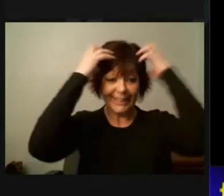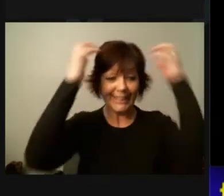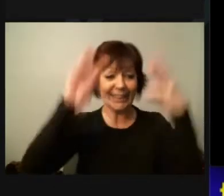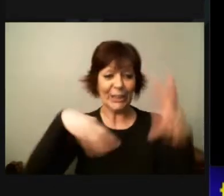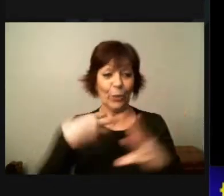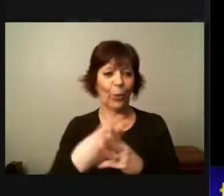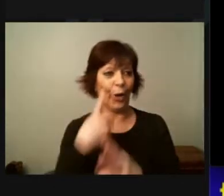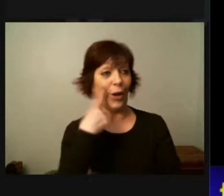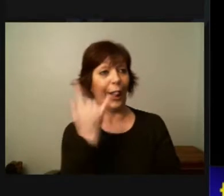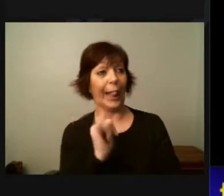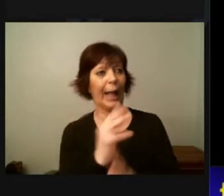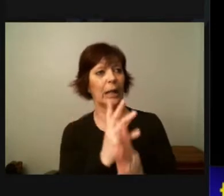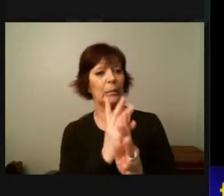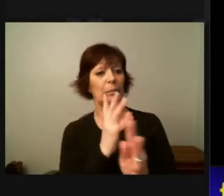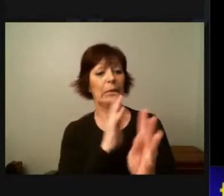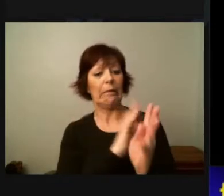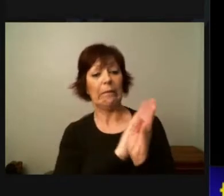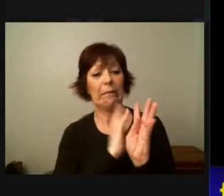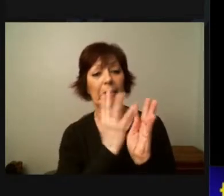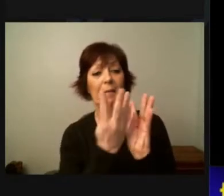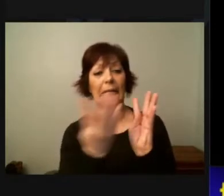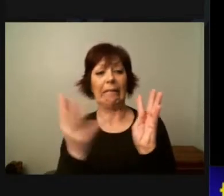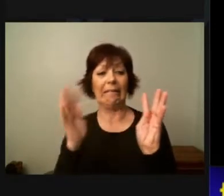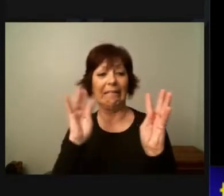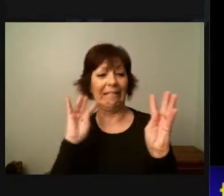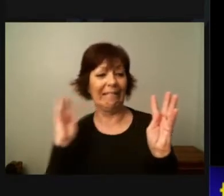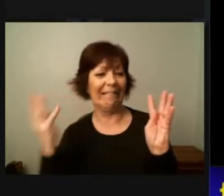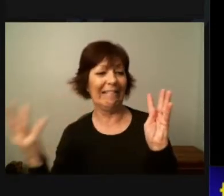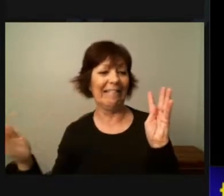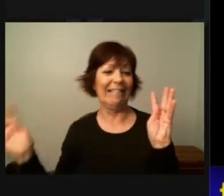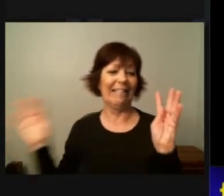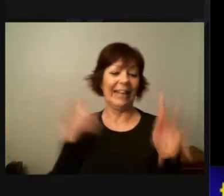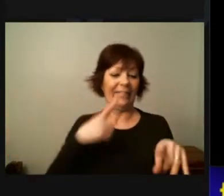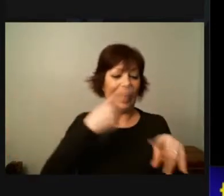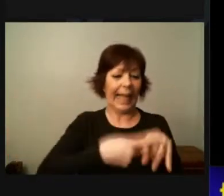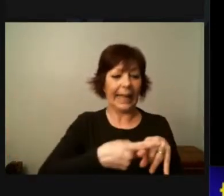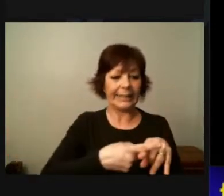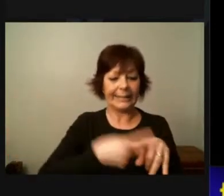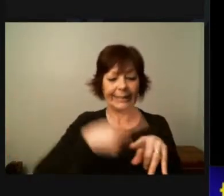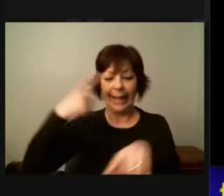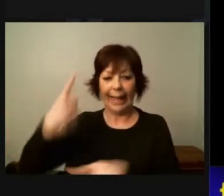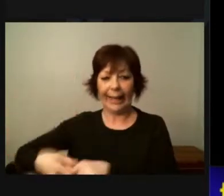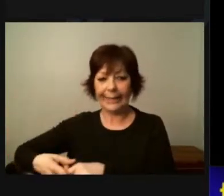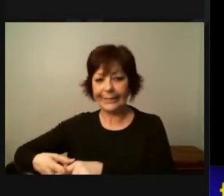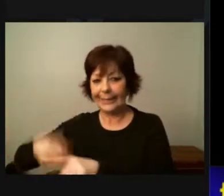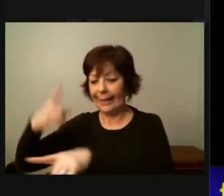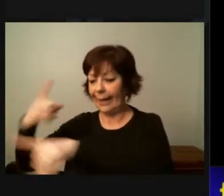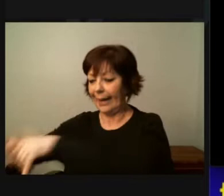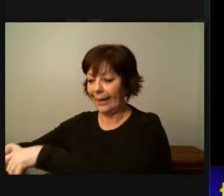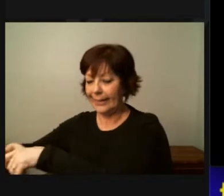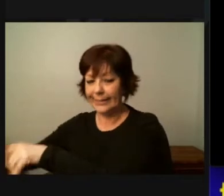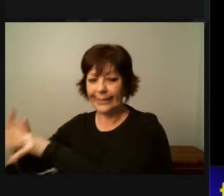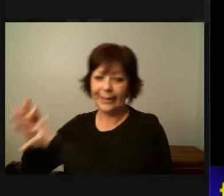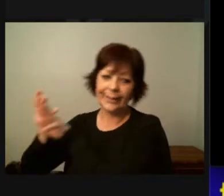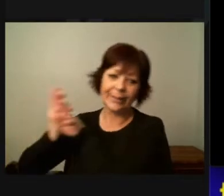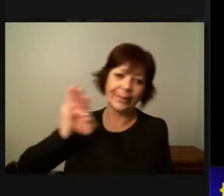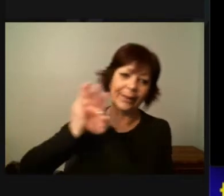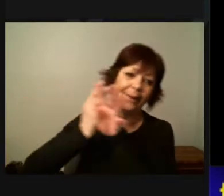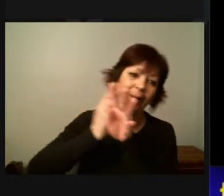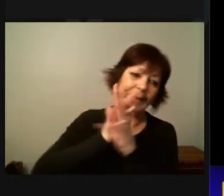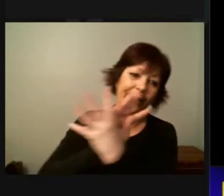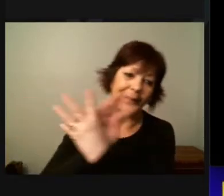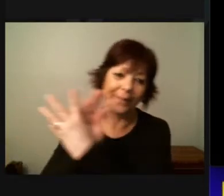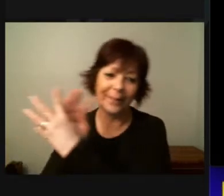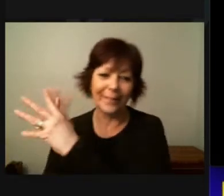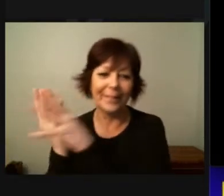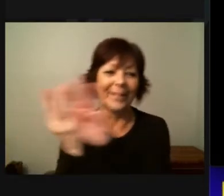you move through the pod and you stand on an X, and then you hurry up and you move to the next X, and then you hurry up